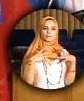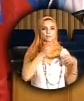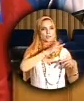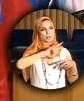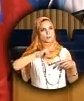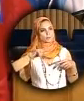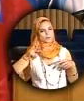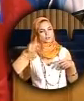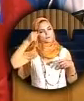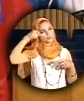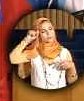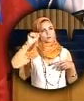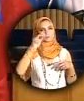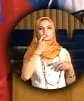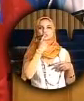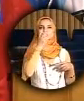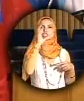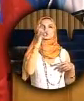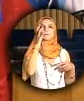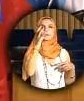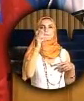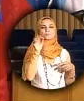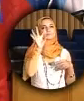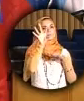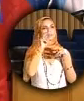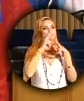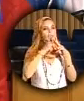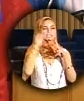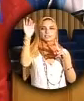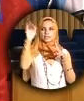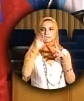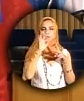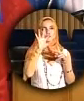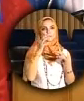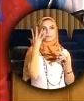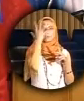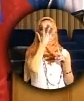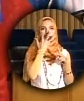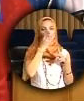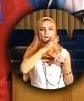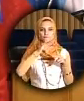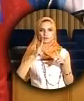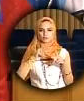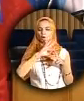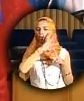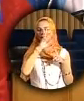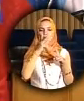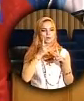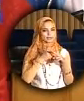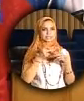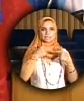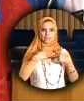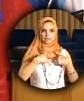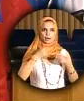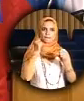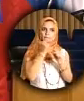and friends and partners for all our work we're doing with the ICT. It is a pleasure